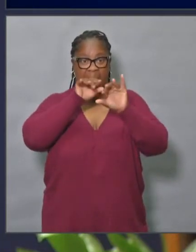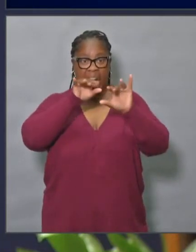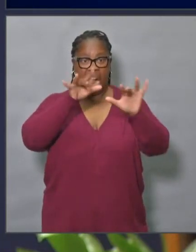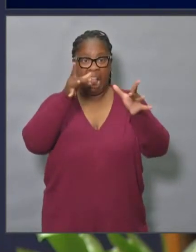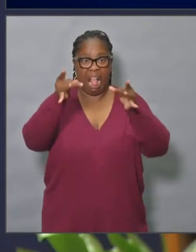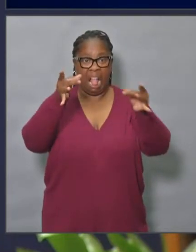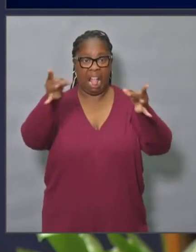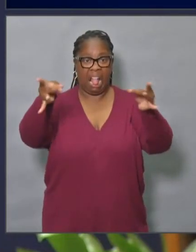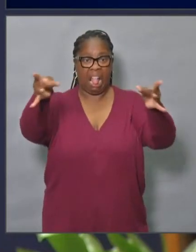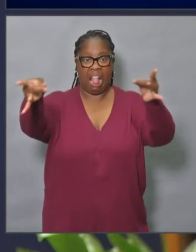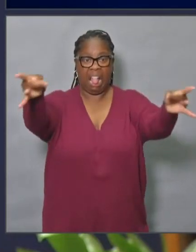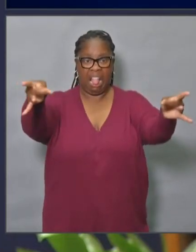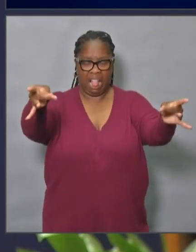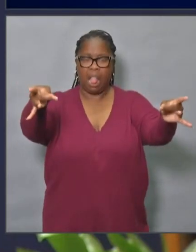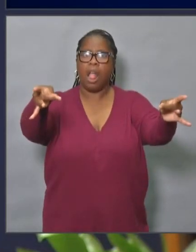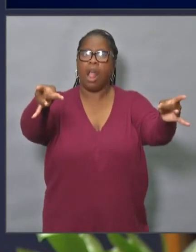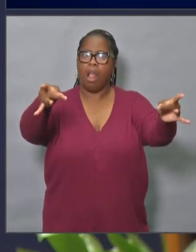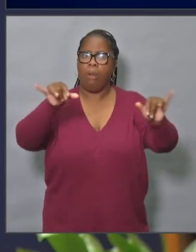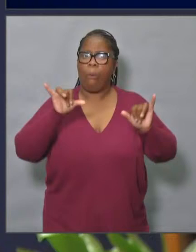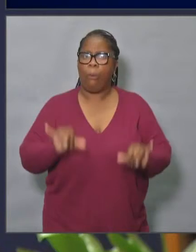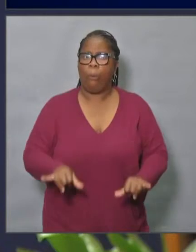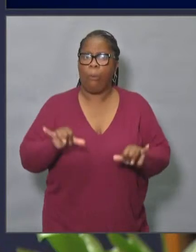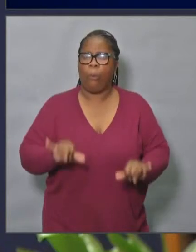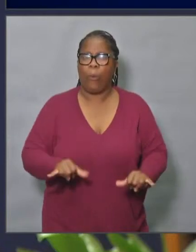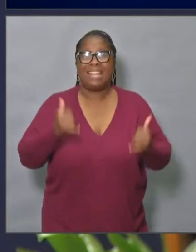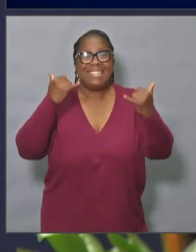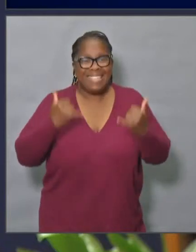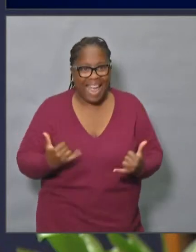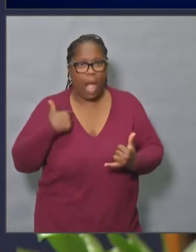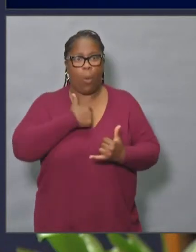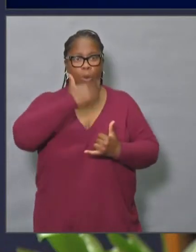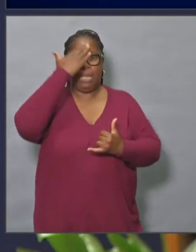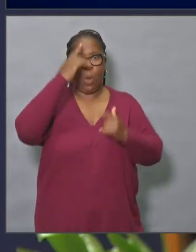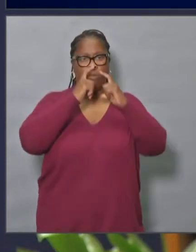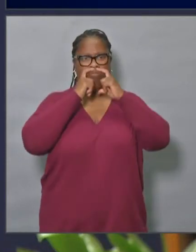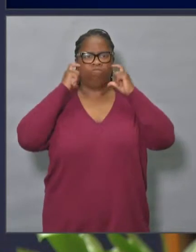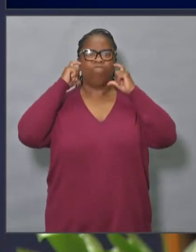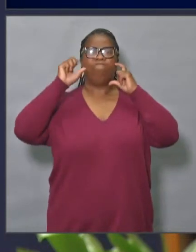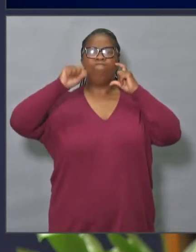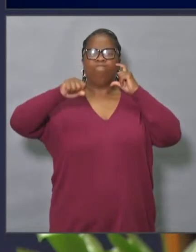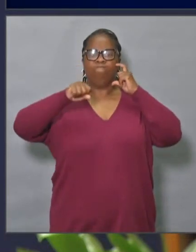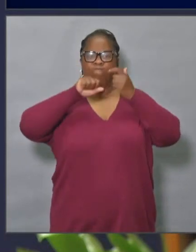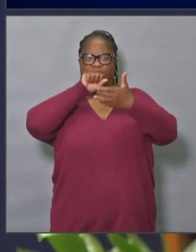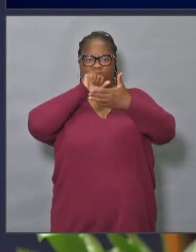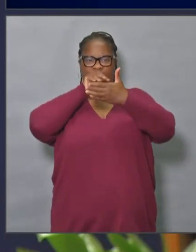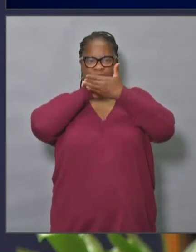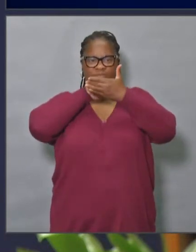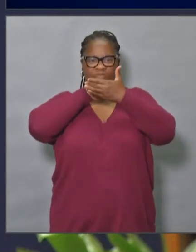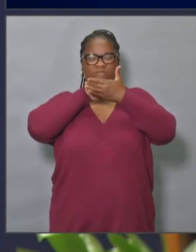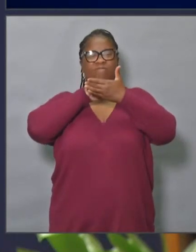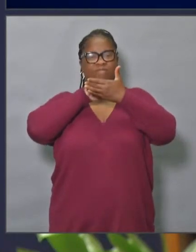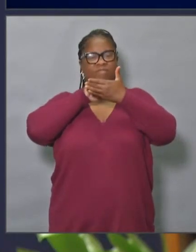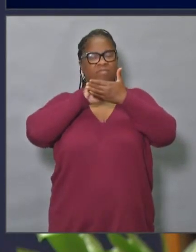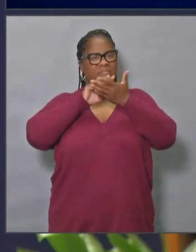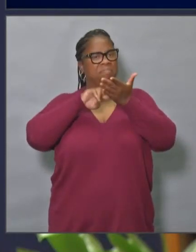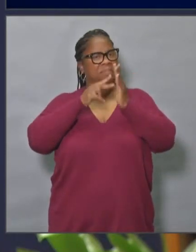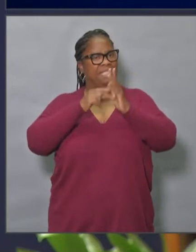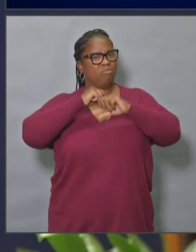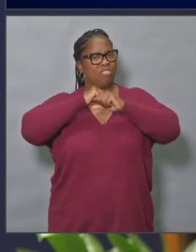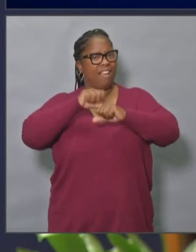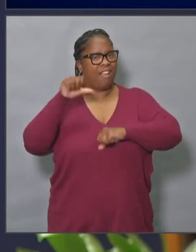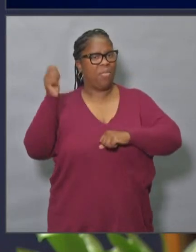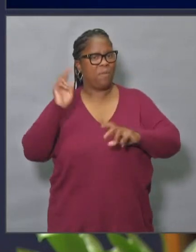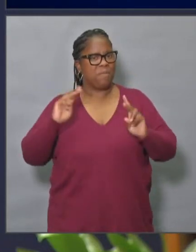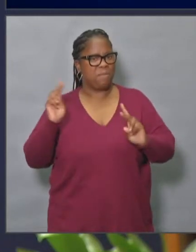the spread of your droplets to others and thus reduces the risk of you infecting someone else unknowingly. Other basics also